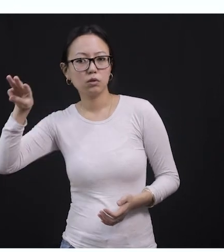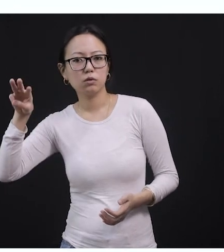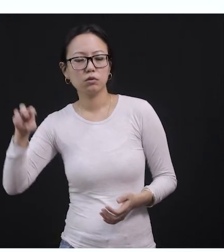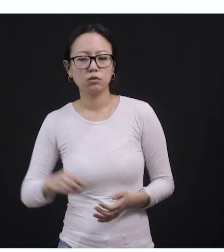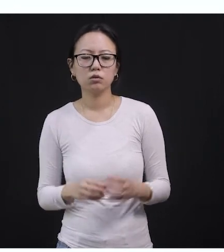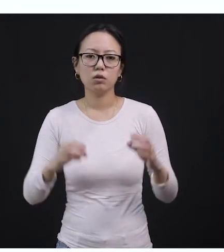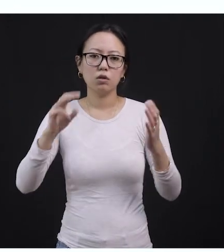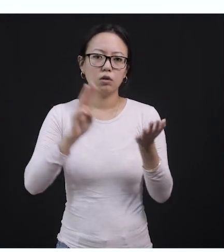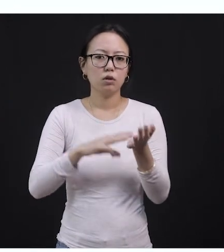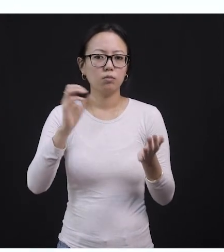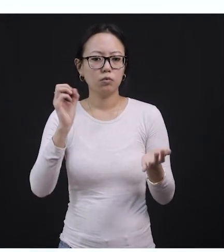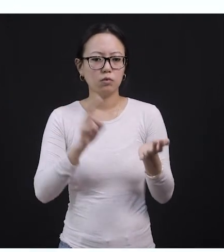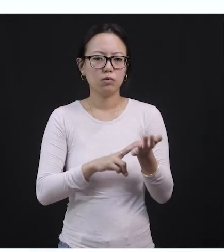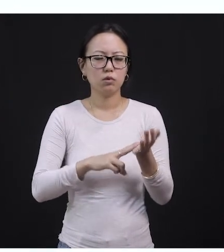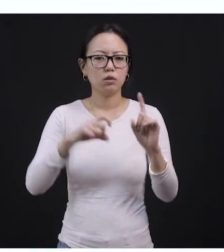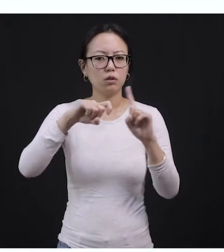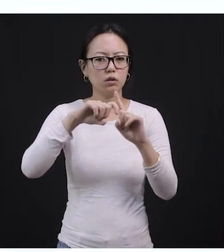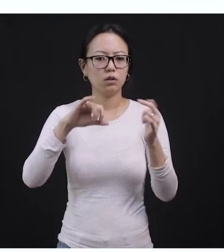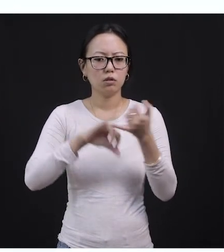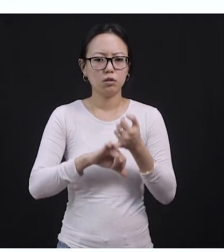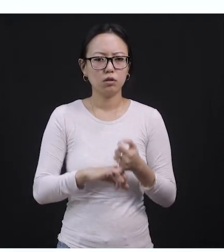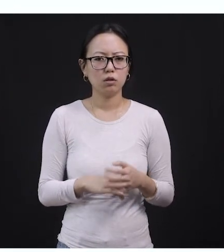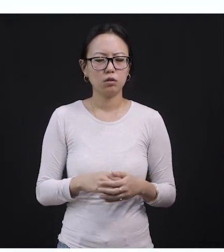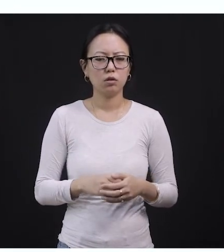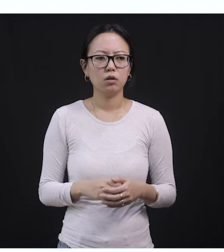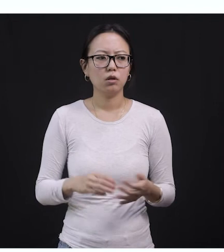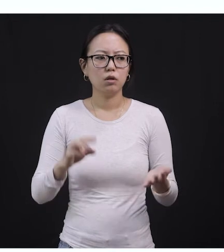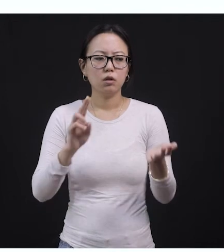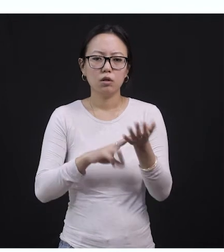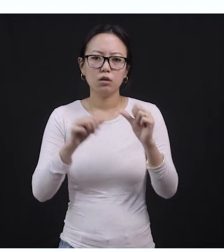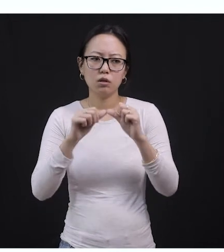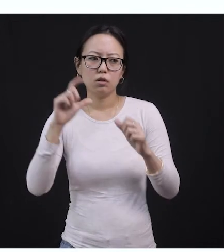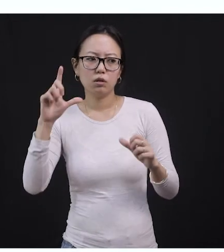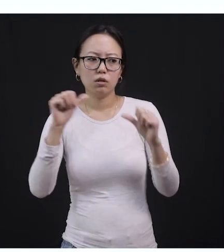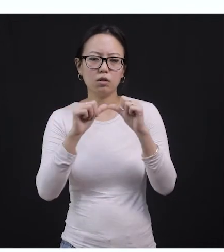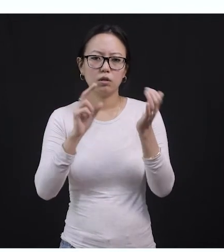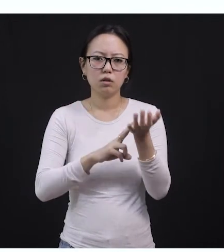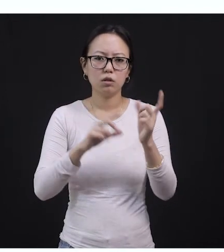was 10,000 monks who was studying in this Nalanda University, and there was